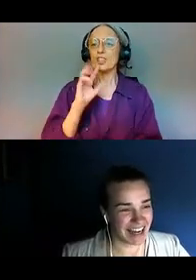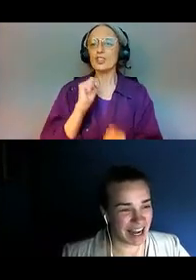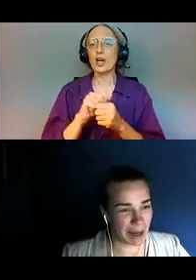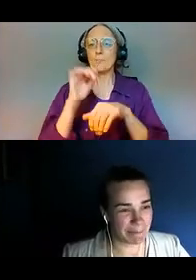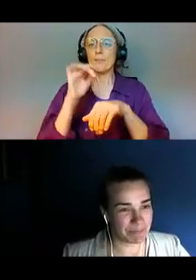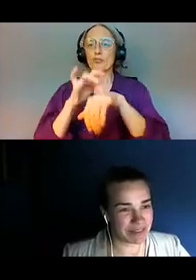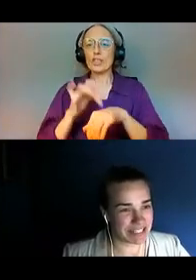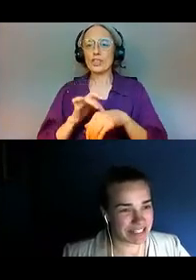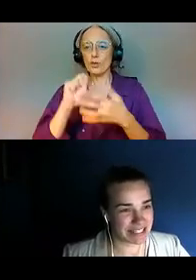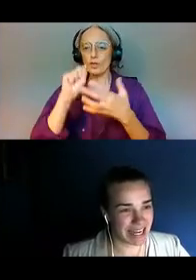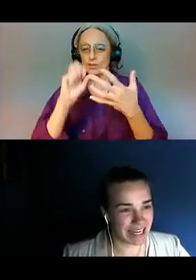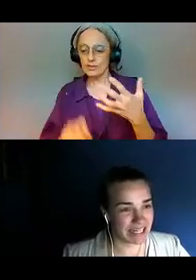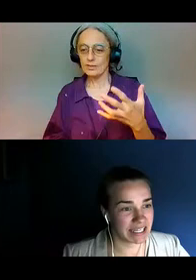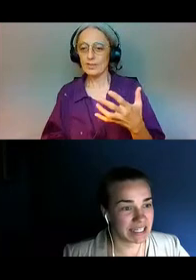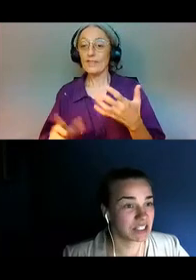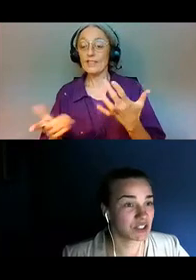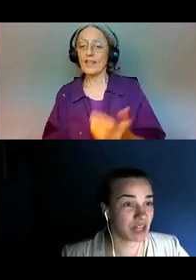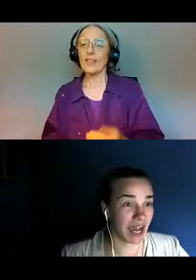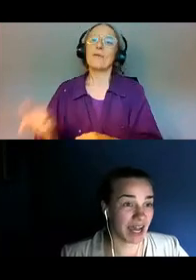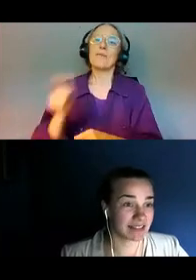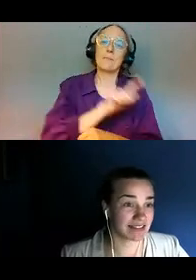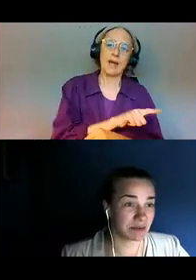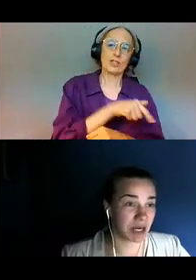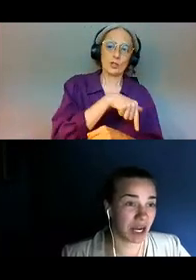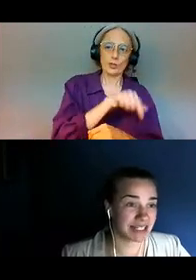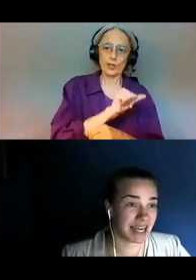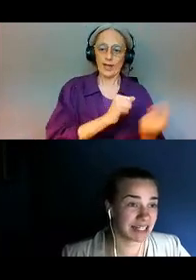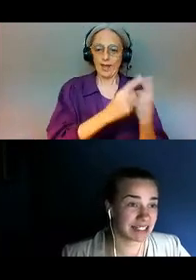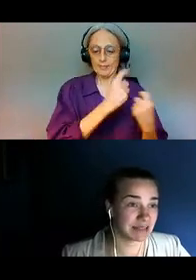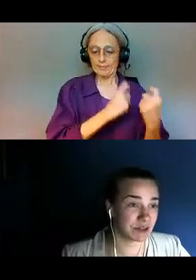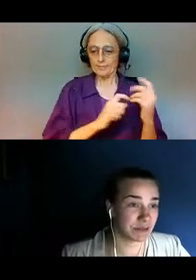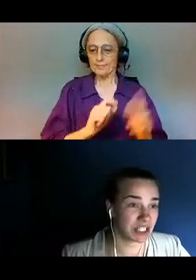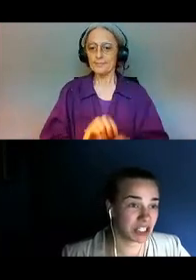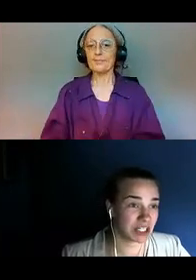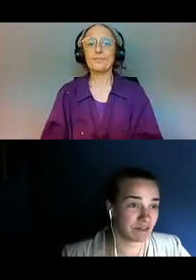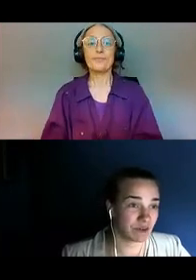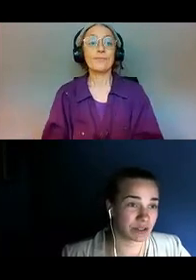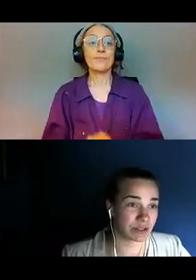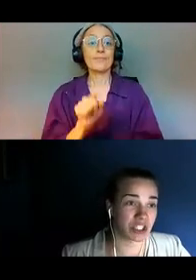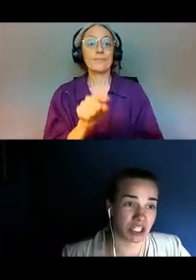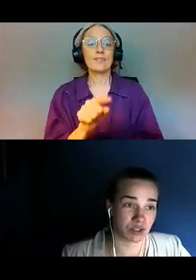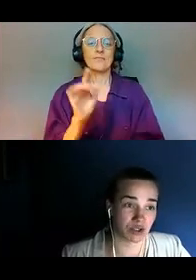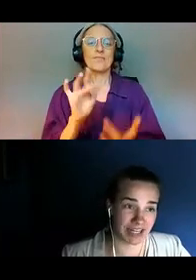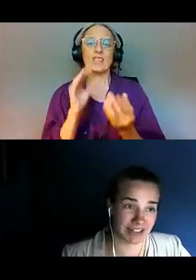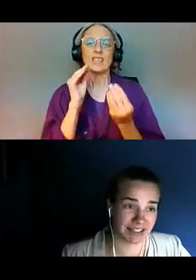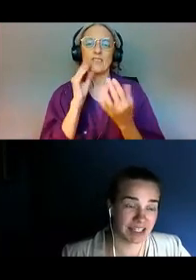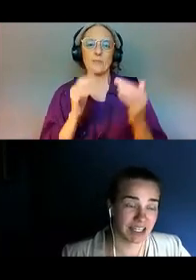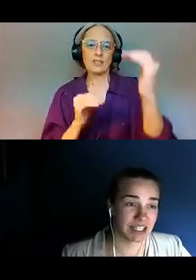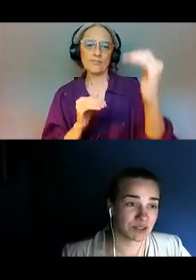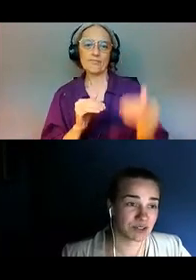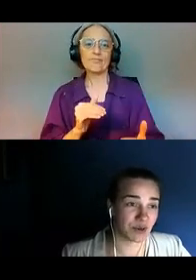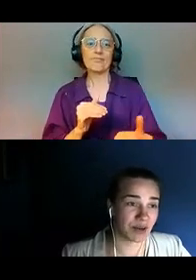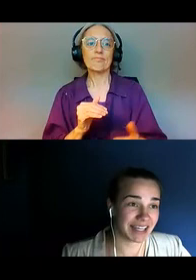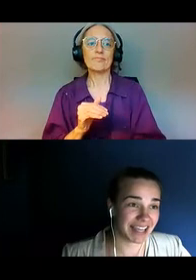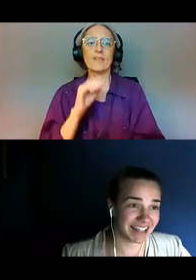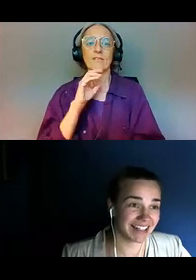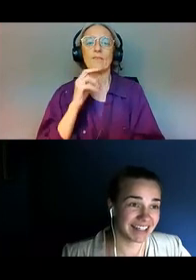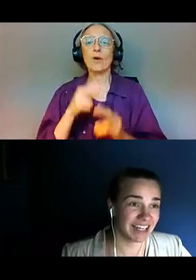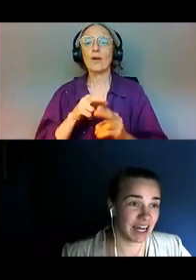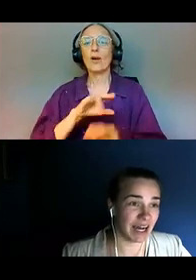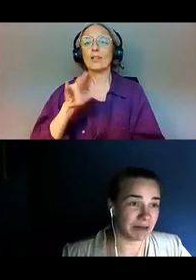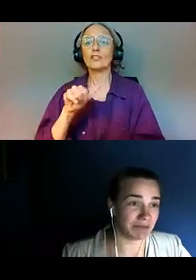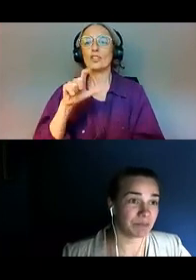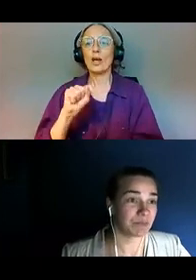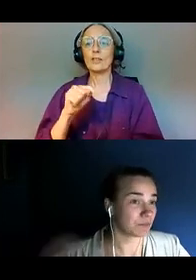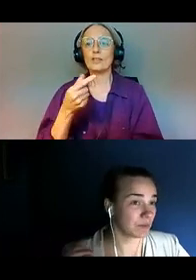again. This slide has some contact information for Just Grants. So again,